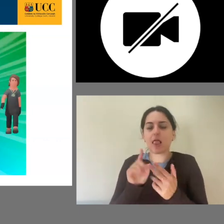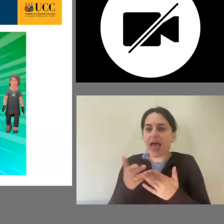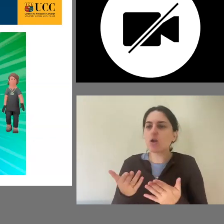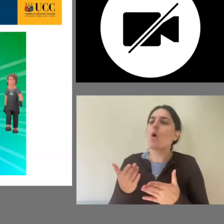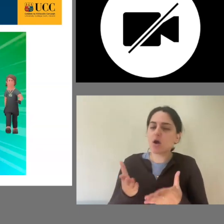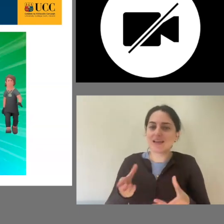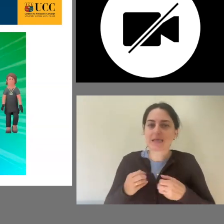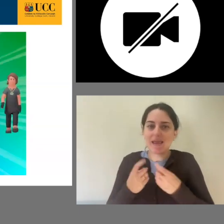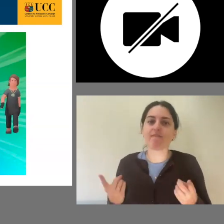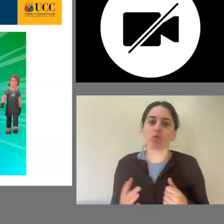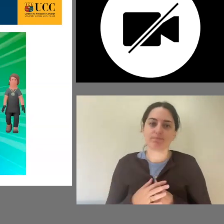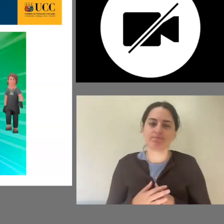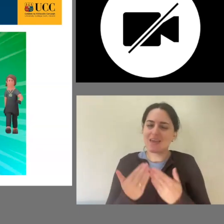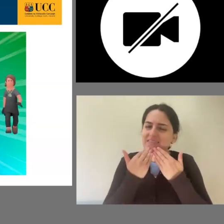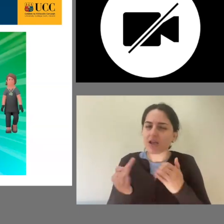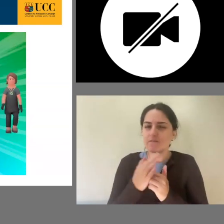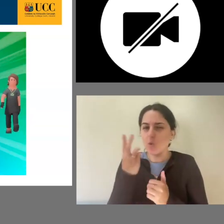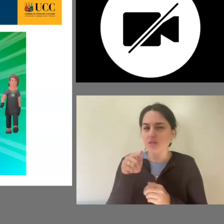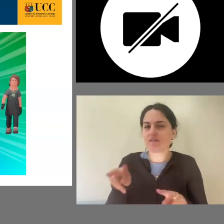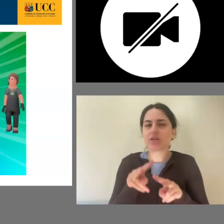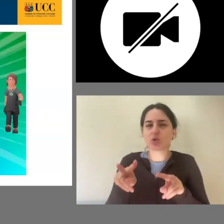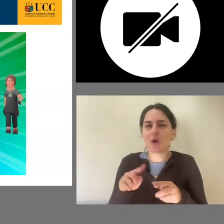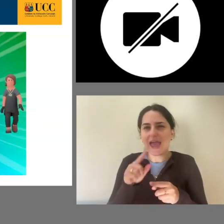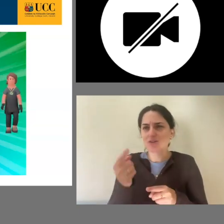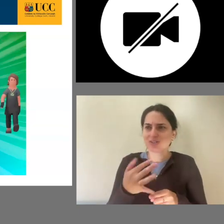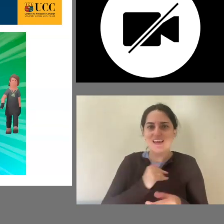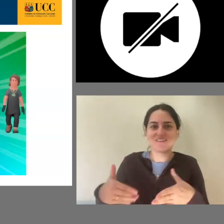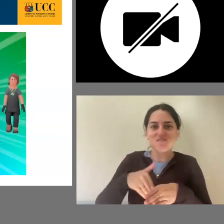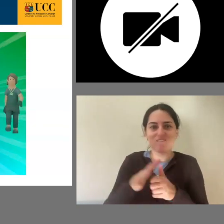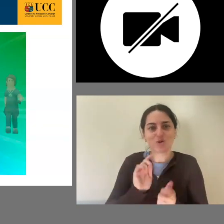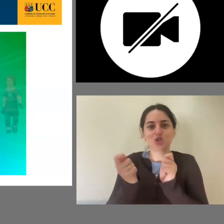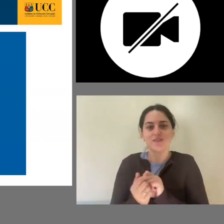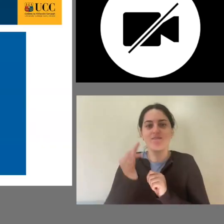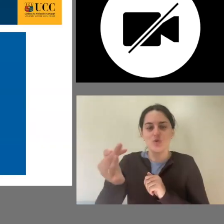all. Thank you for watching and for being part of this change.